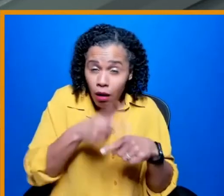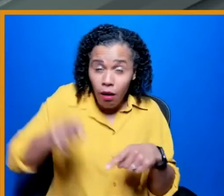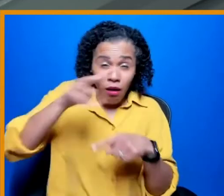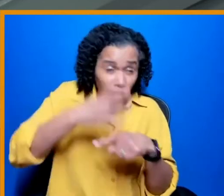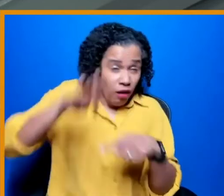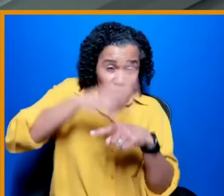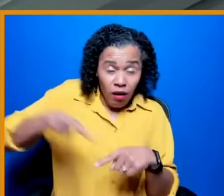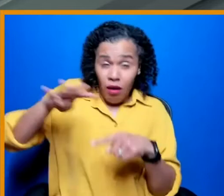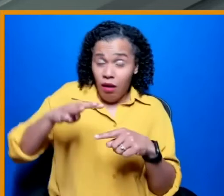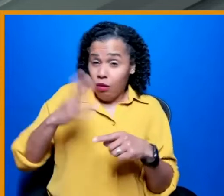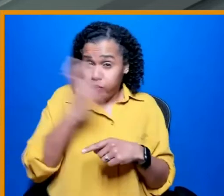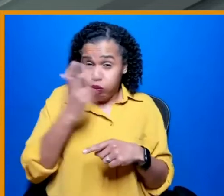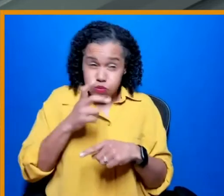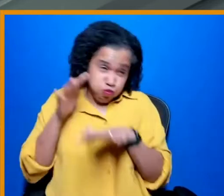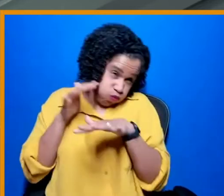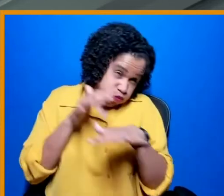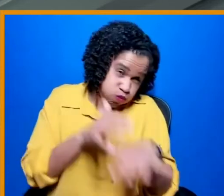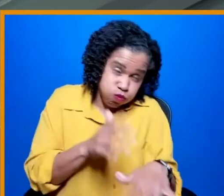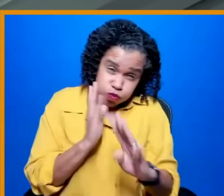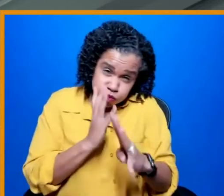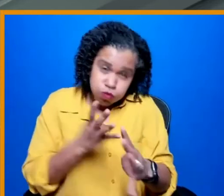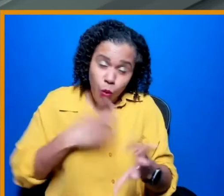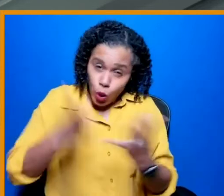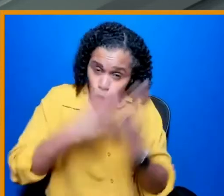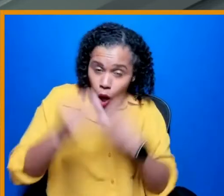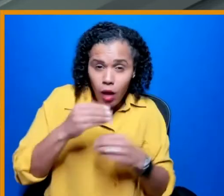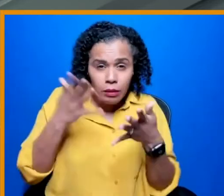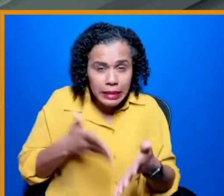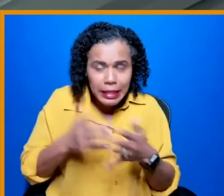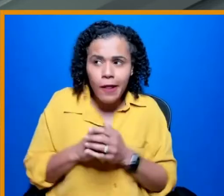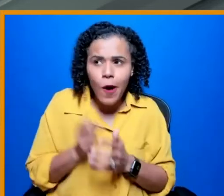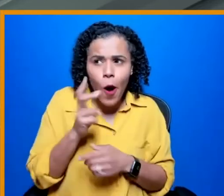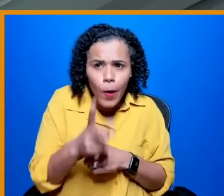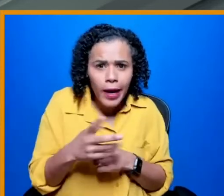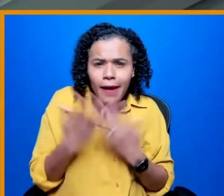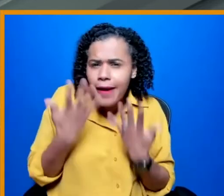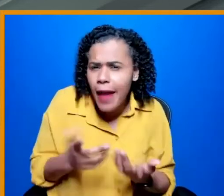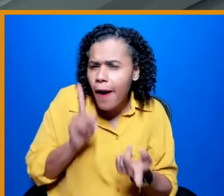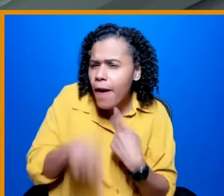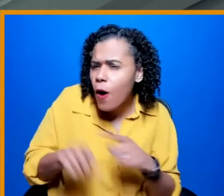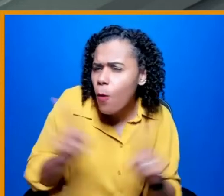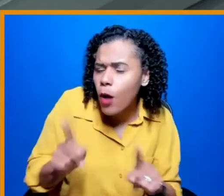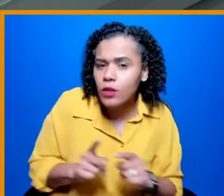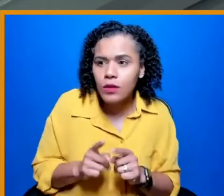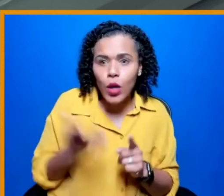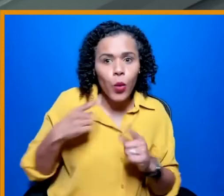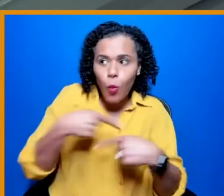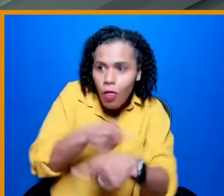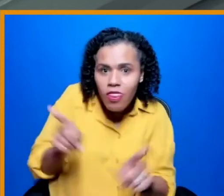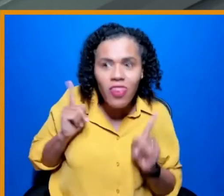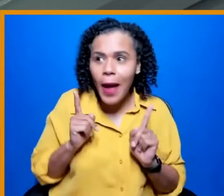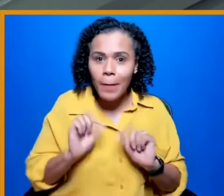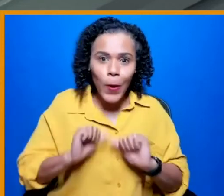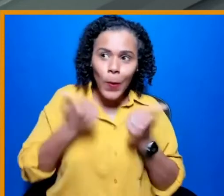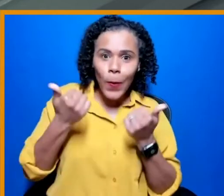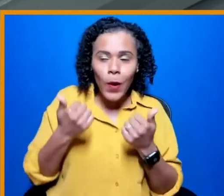next? How do we meet that? Well, we have a responsibility to harness every ounce of that spirit. We know and have evidence from the